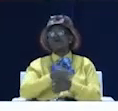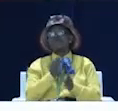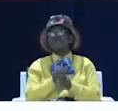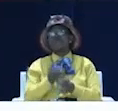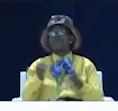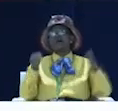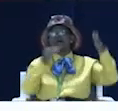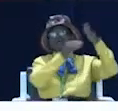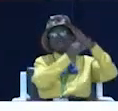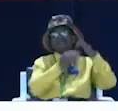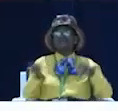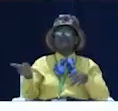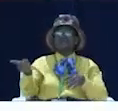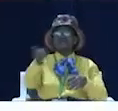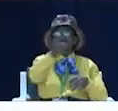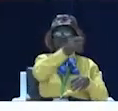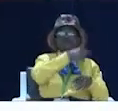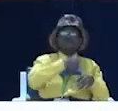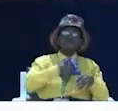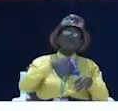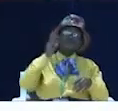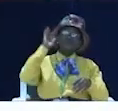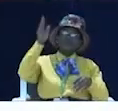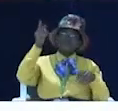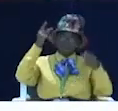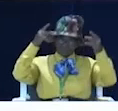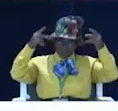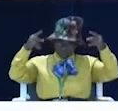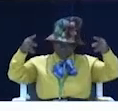That's why for the rest of your life you should walk about victorious.